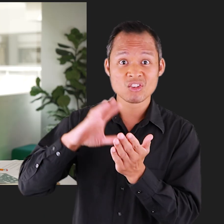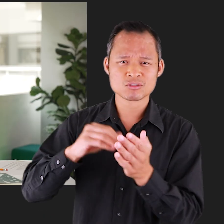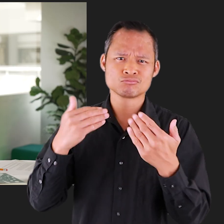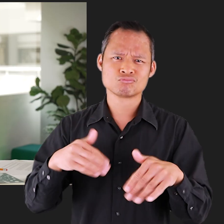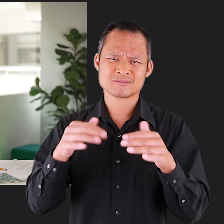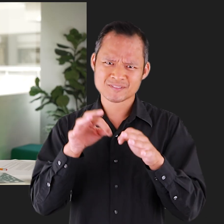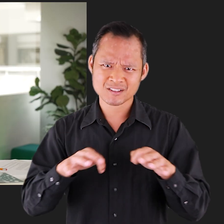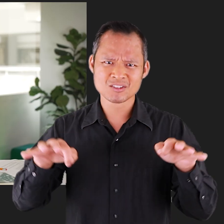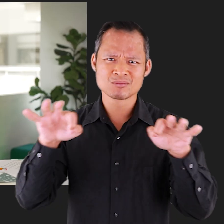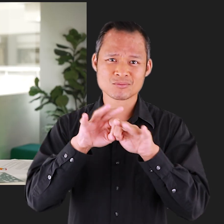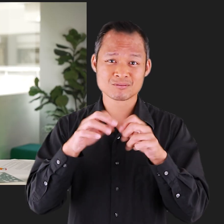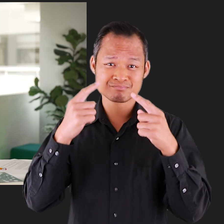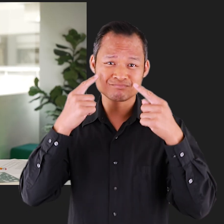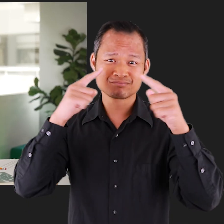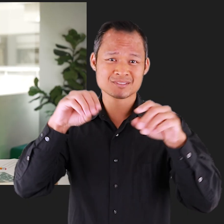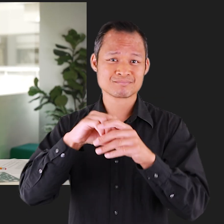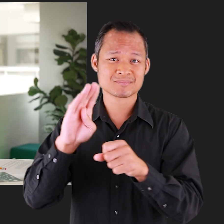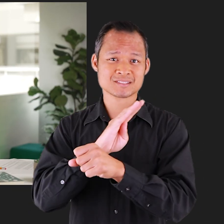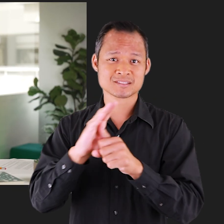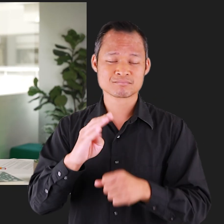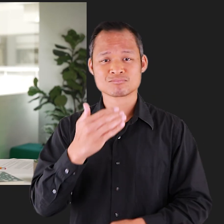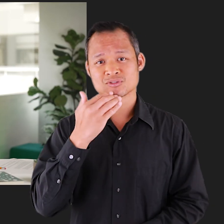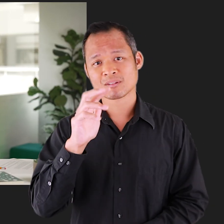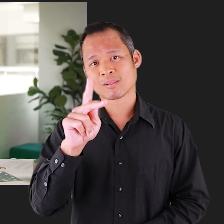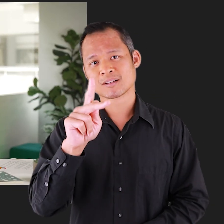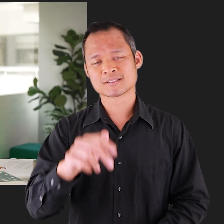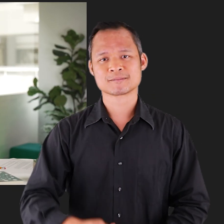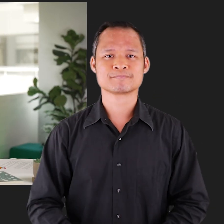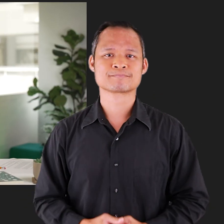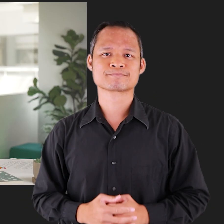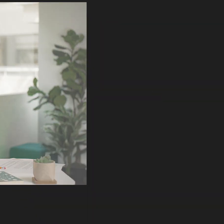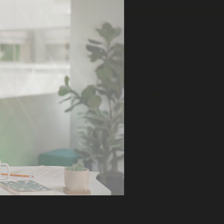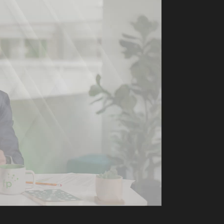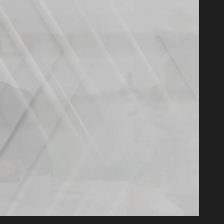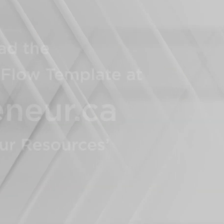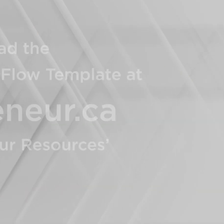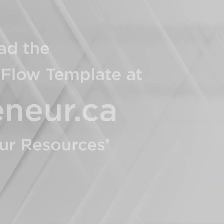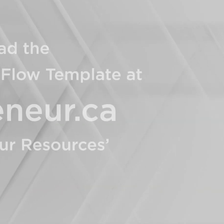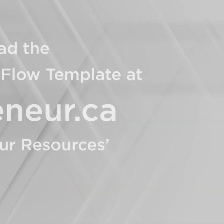skill set you'll learn here will be invaluable to the success of your business. All the best.